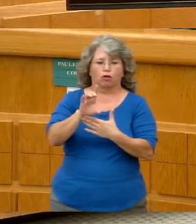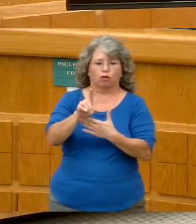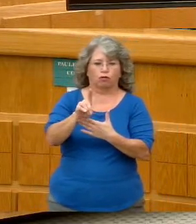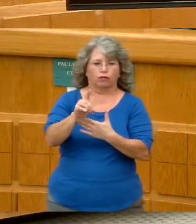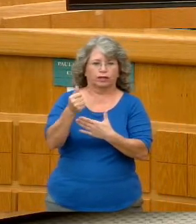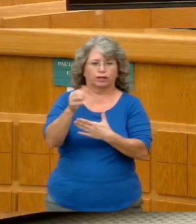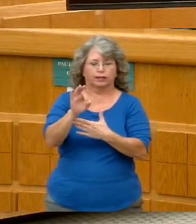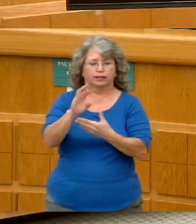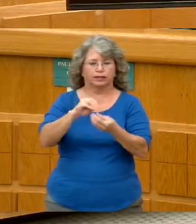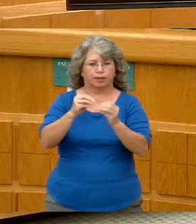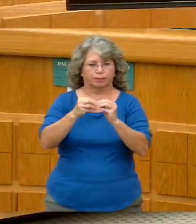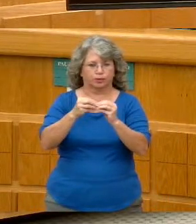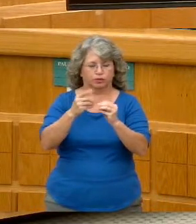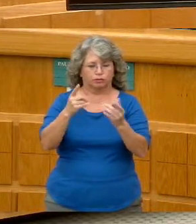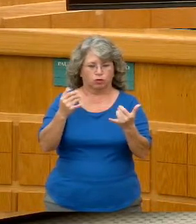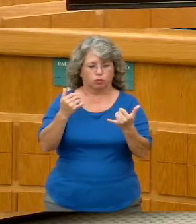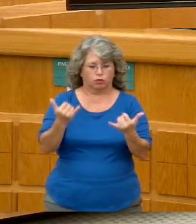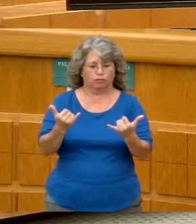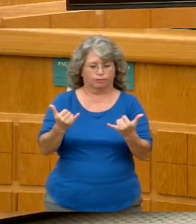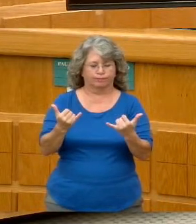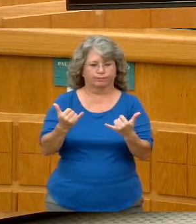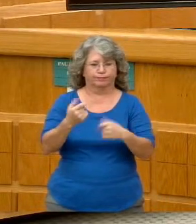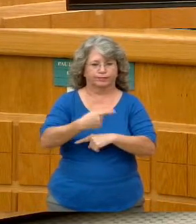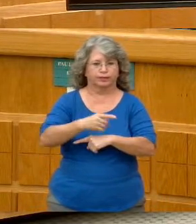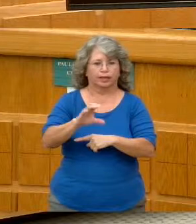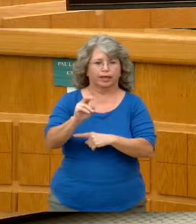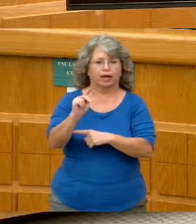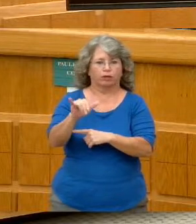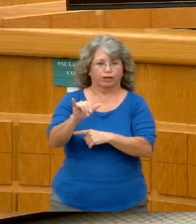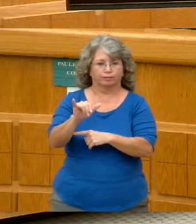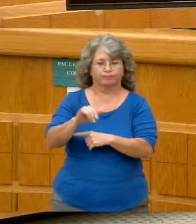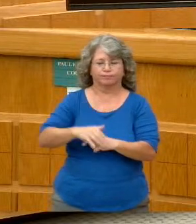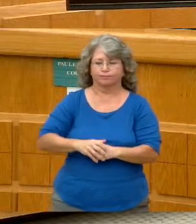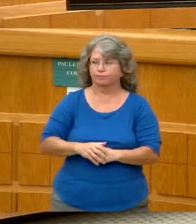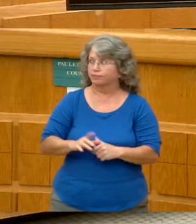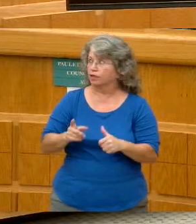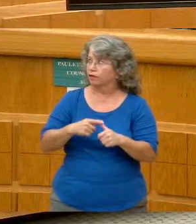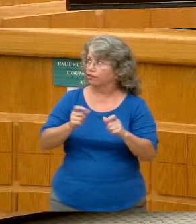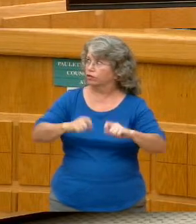for Nueces County. First slide.